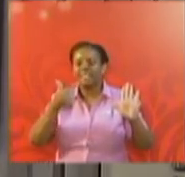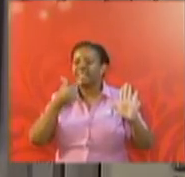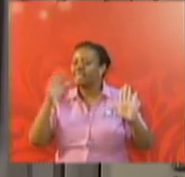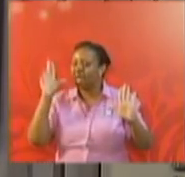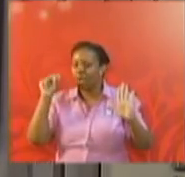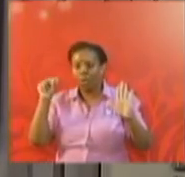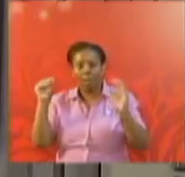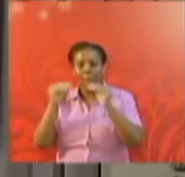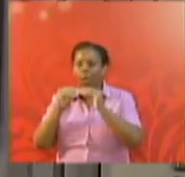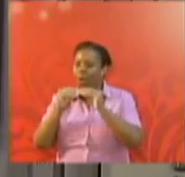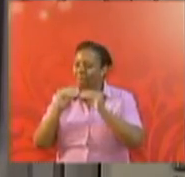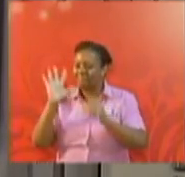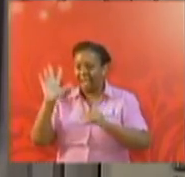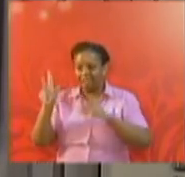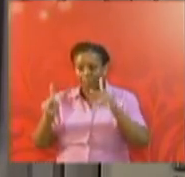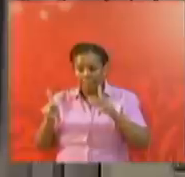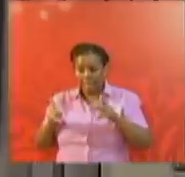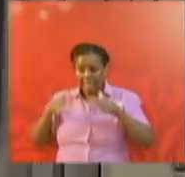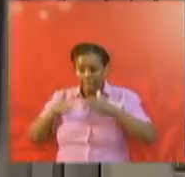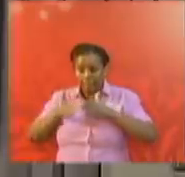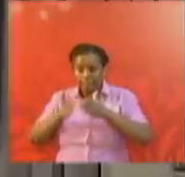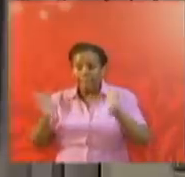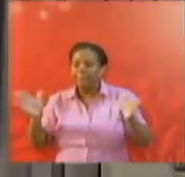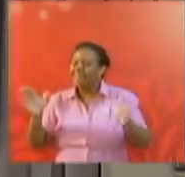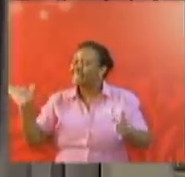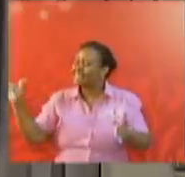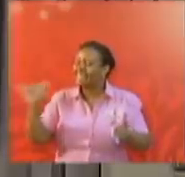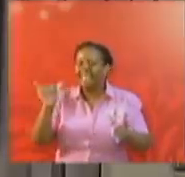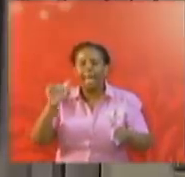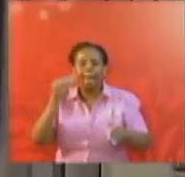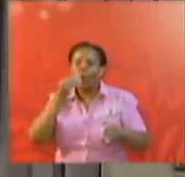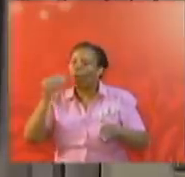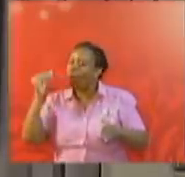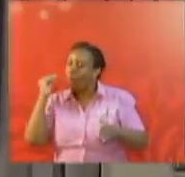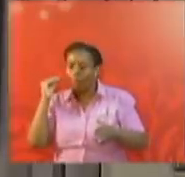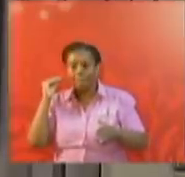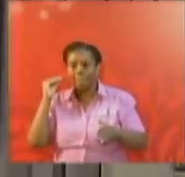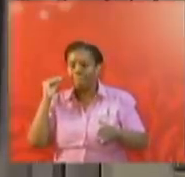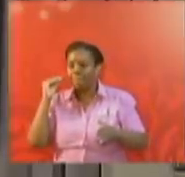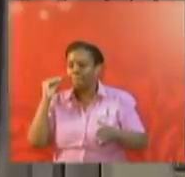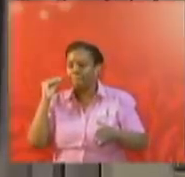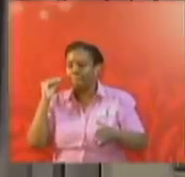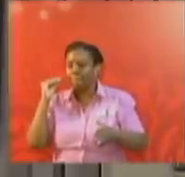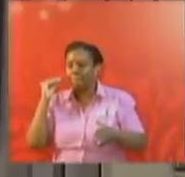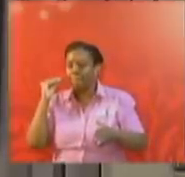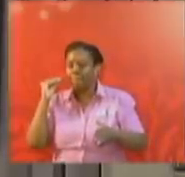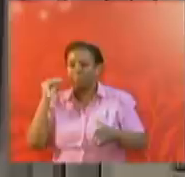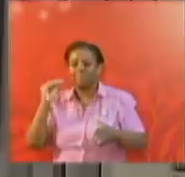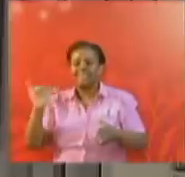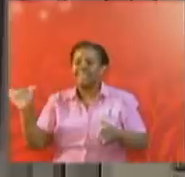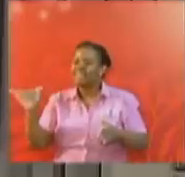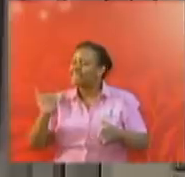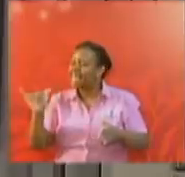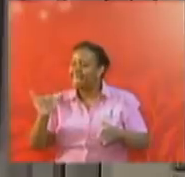law is conduct yourself the same way at home. The same way we are saying, wear a mask in public,